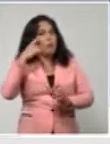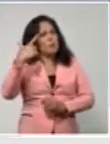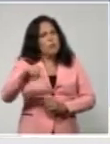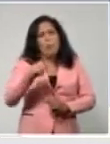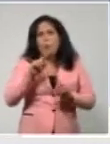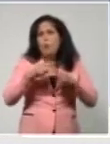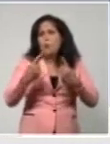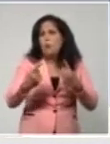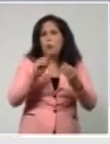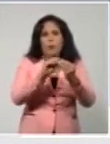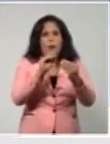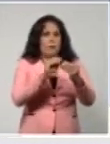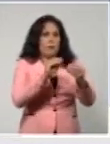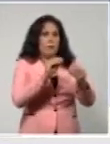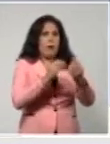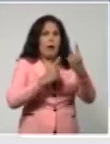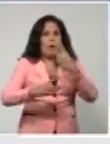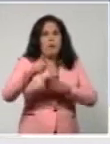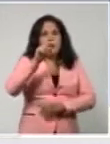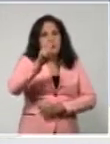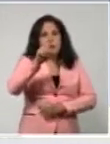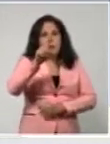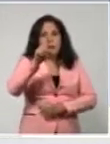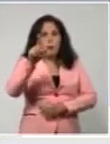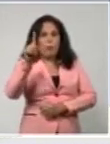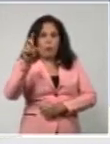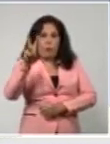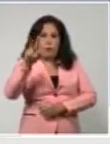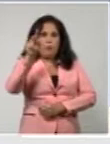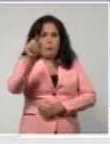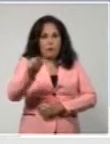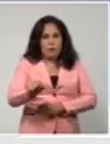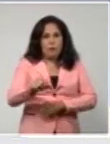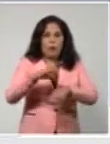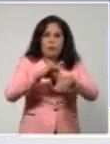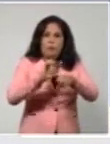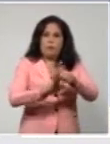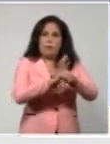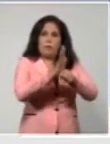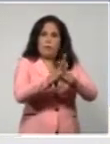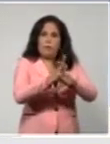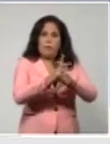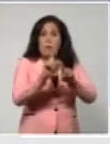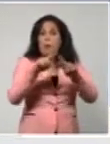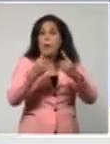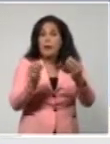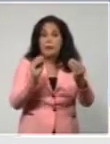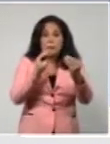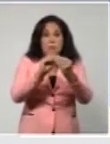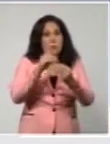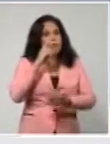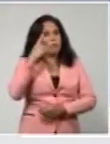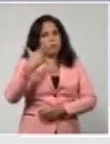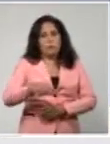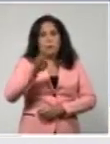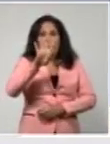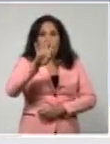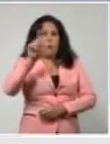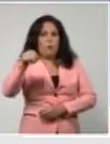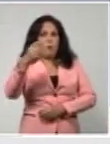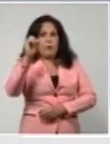And, sadly, as of today, it has not been possible to determine the source of infection linked